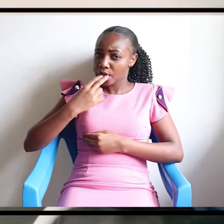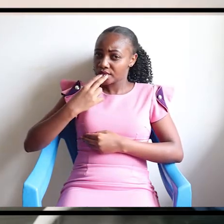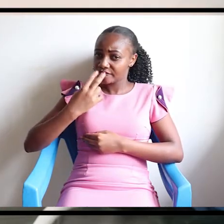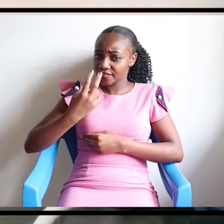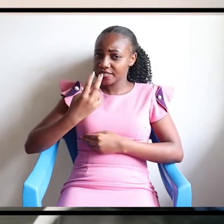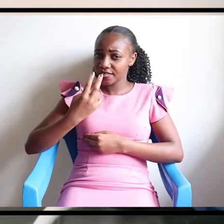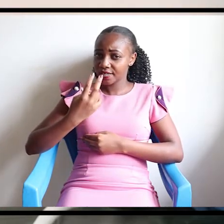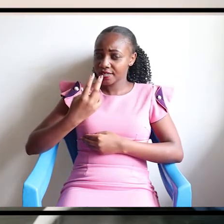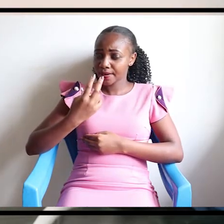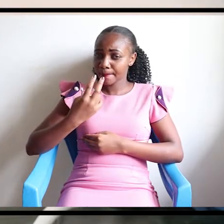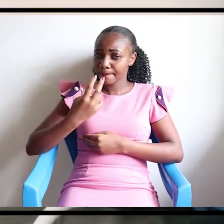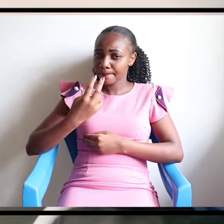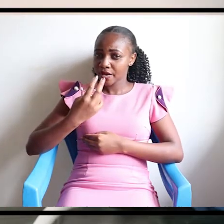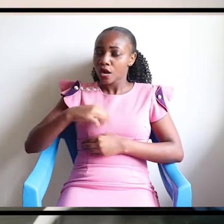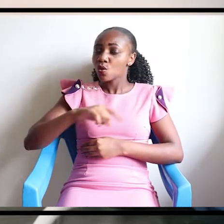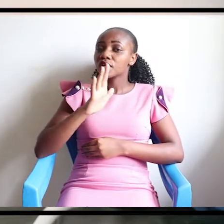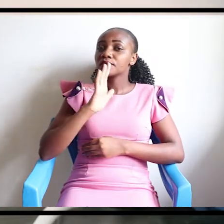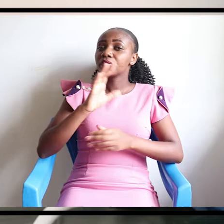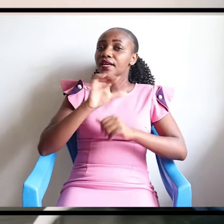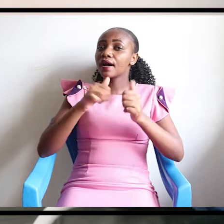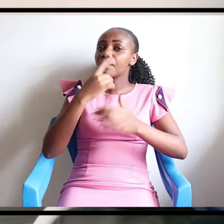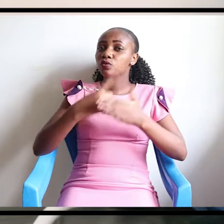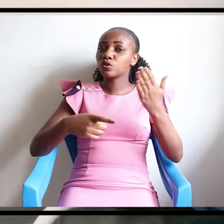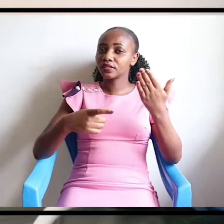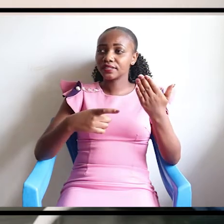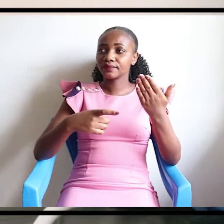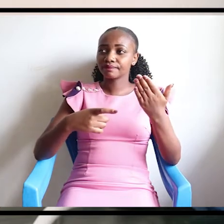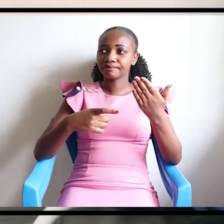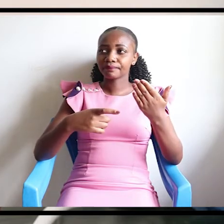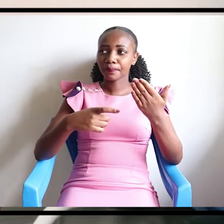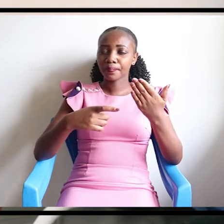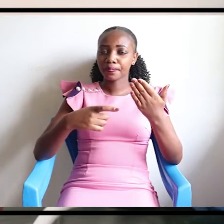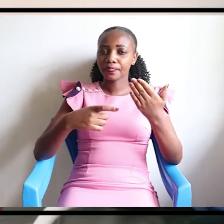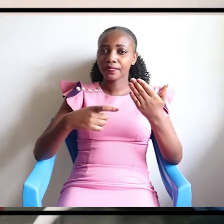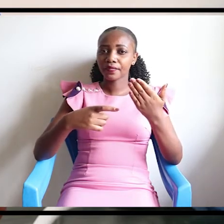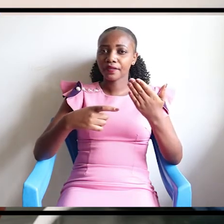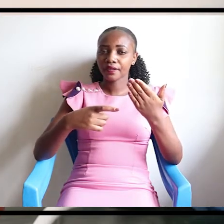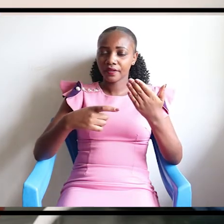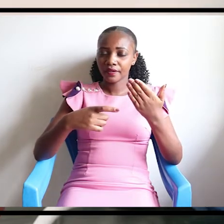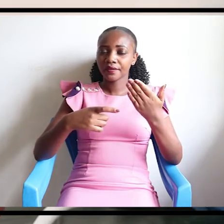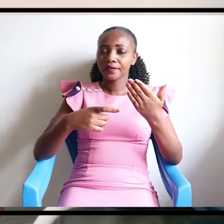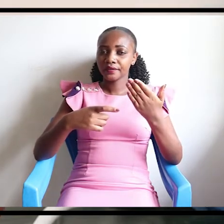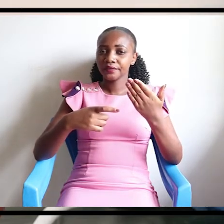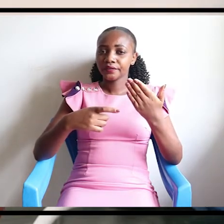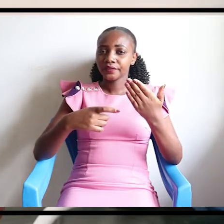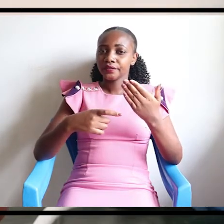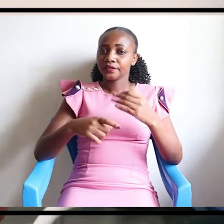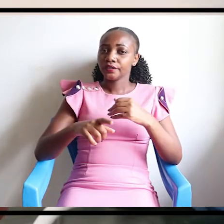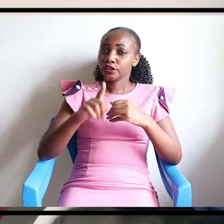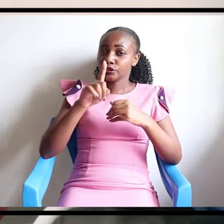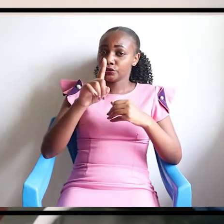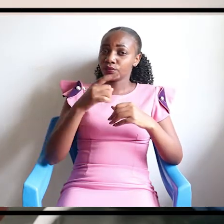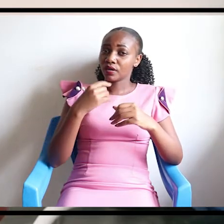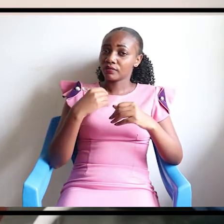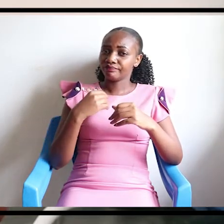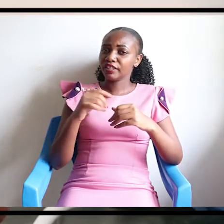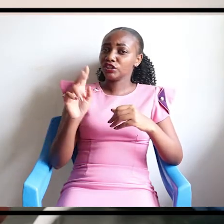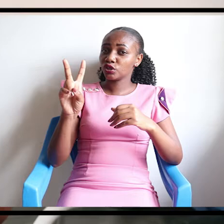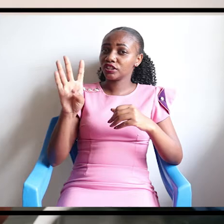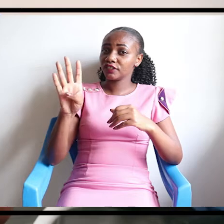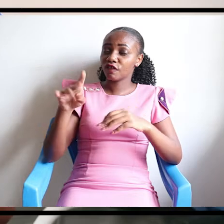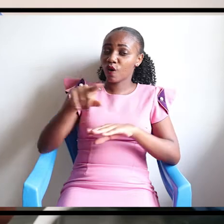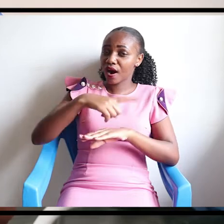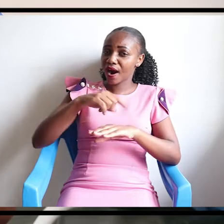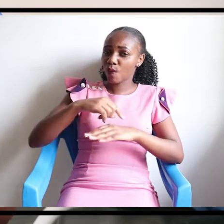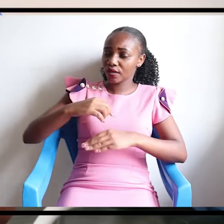this breastfeeding, we are speaking about exclusive breastfeeding, whereby you're in 24 hours, you're breastfeeding